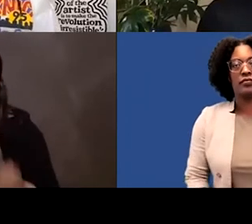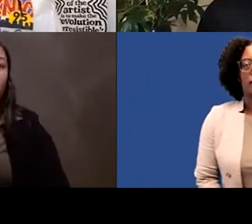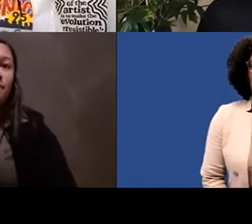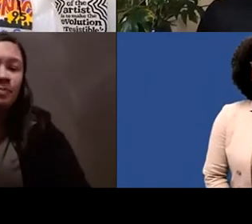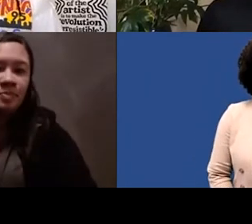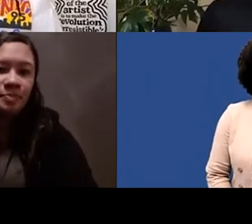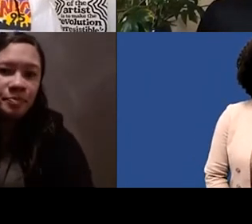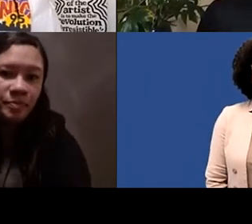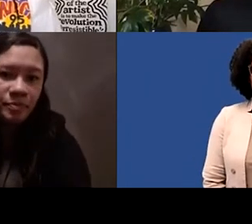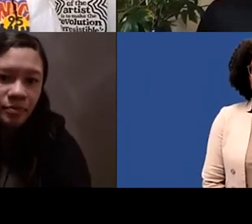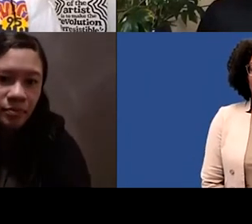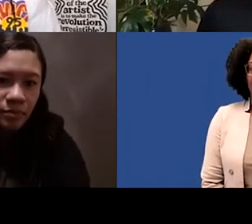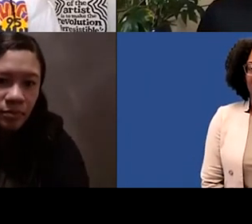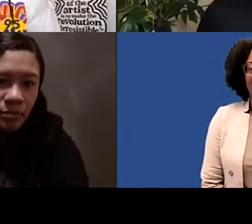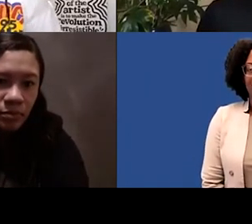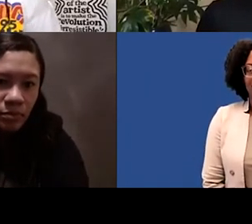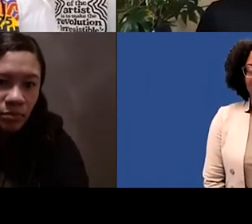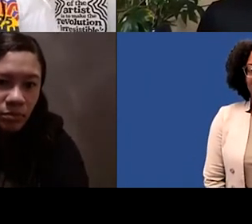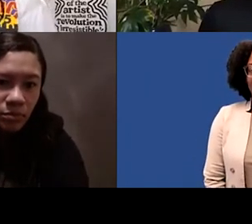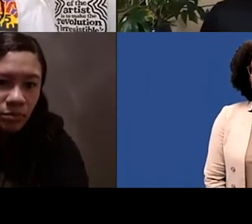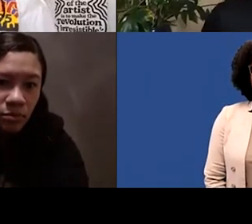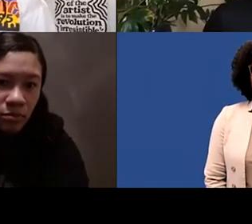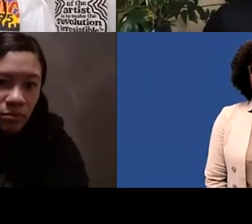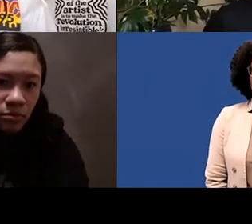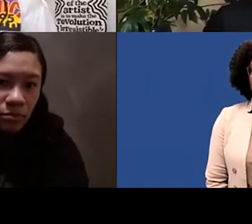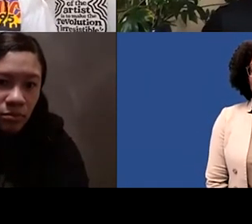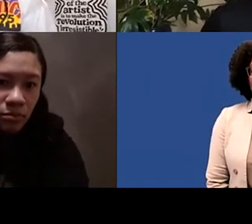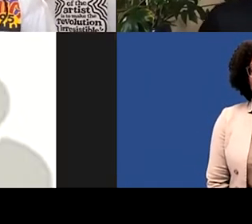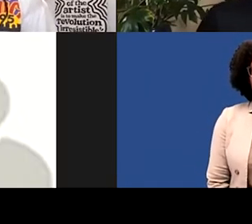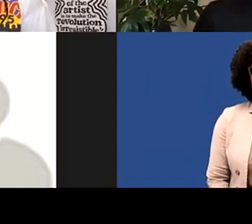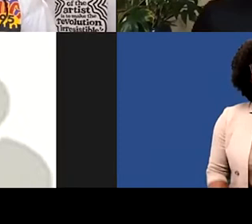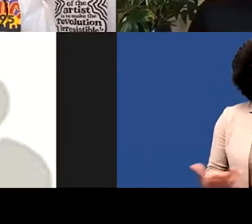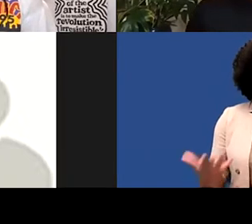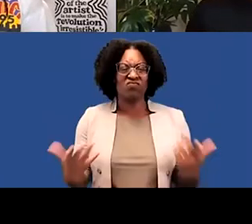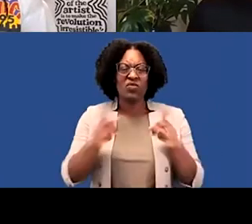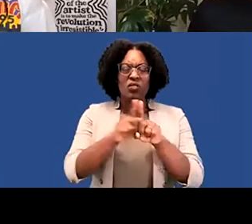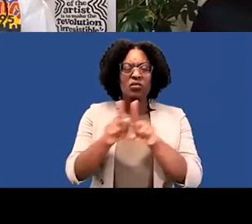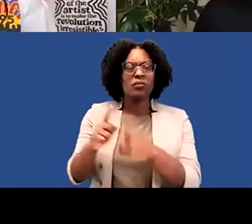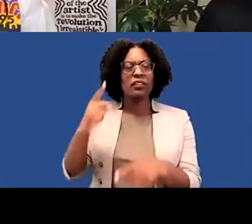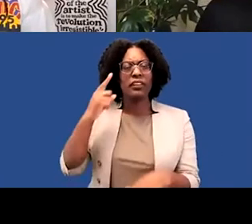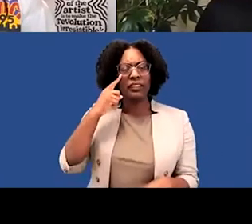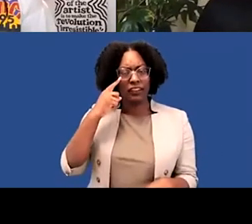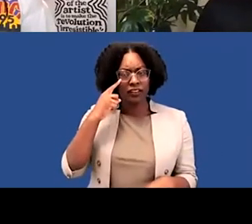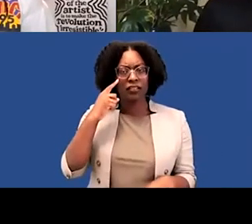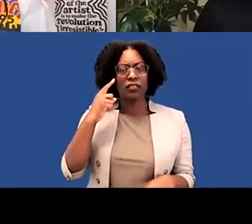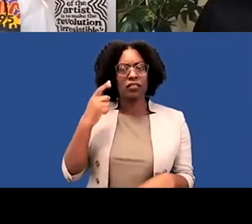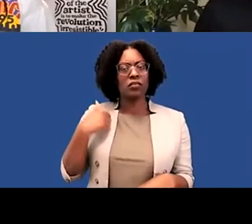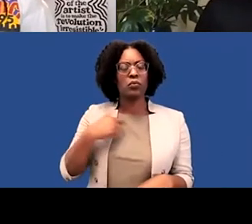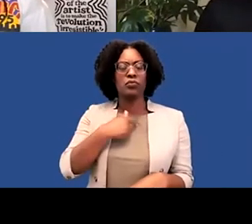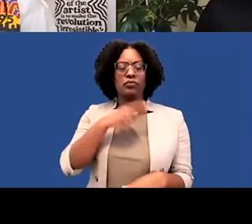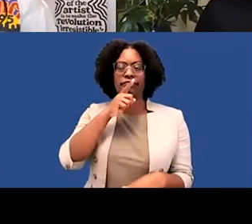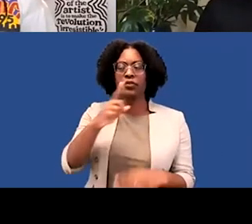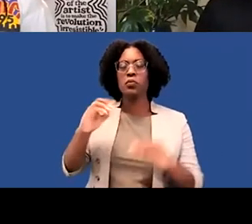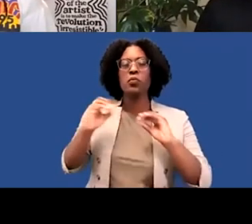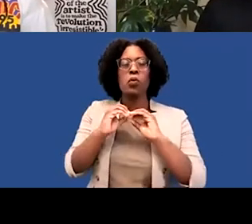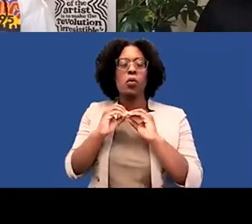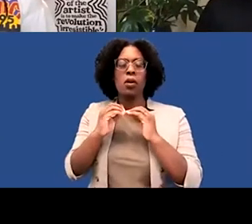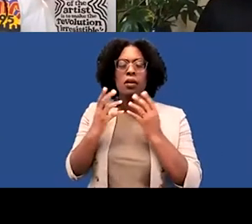And I think also we're thinking about it in such a more nuanced way that allows for